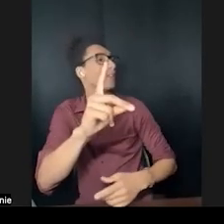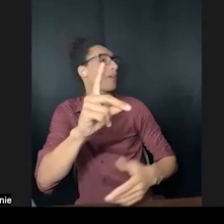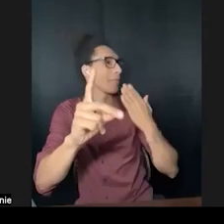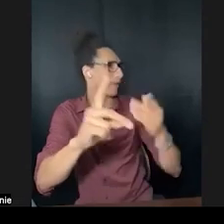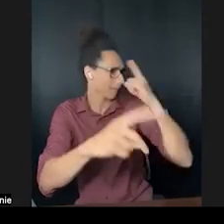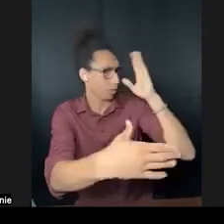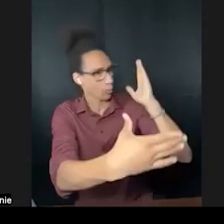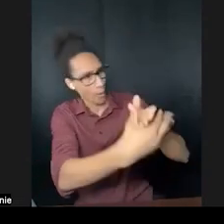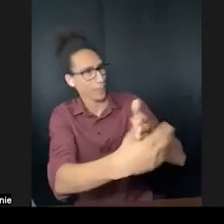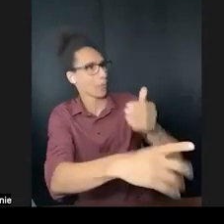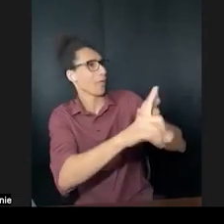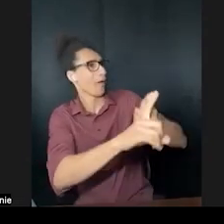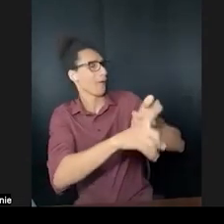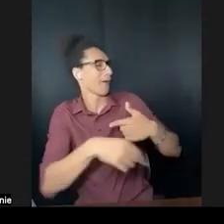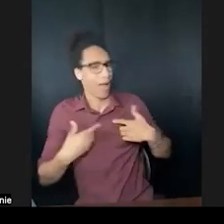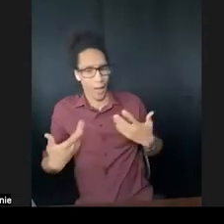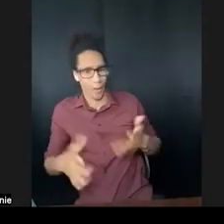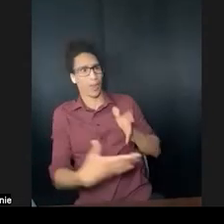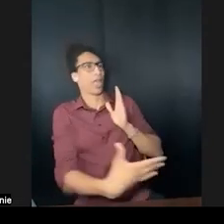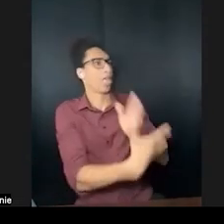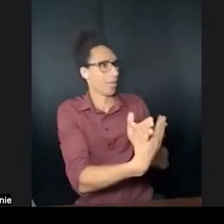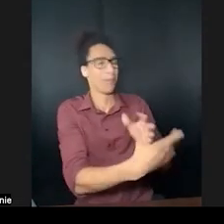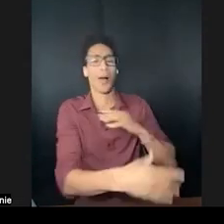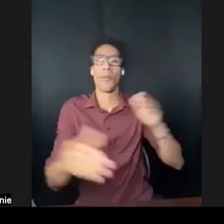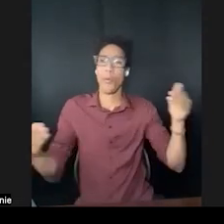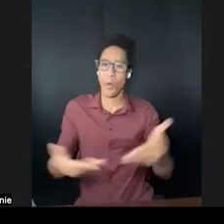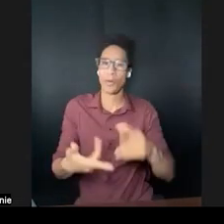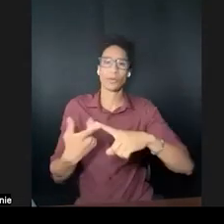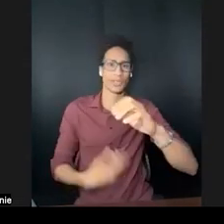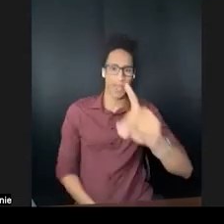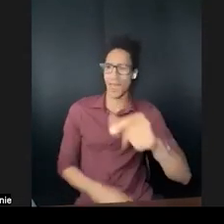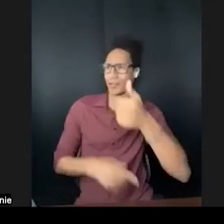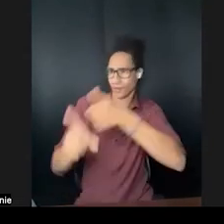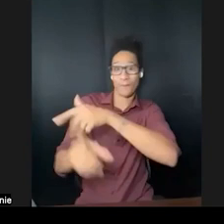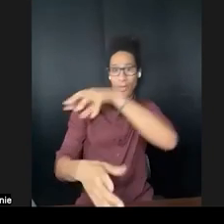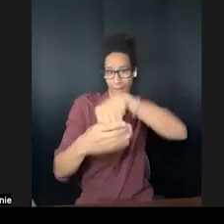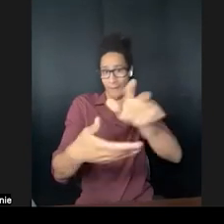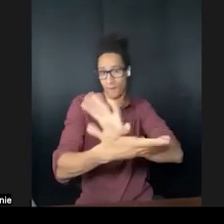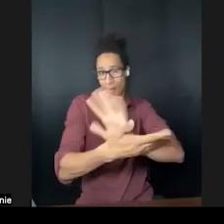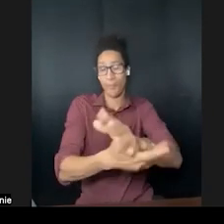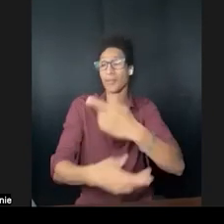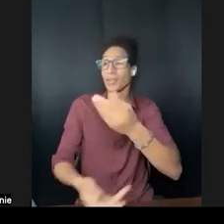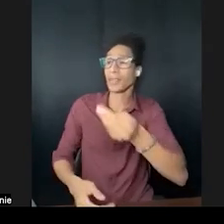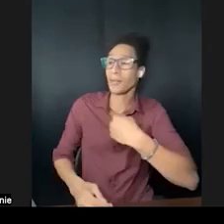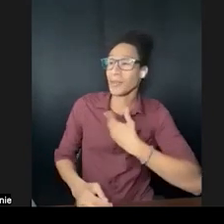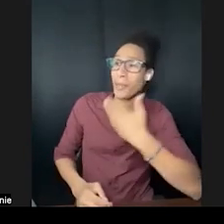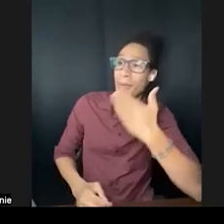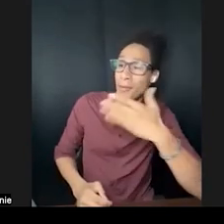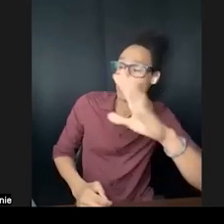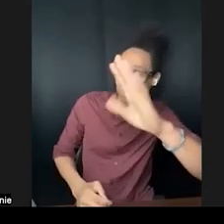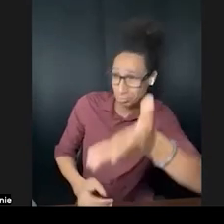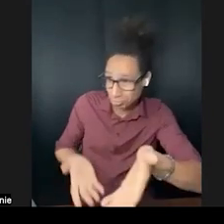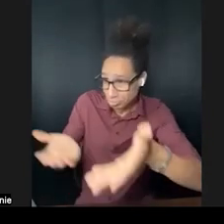do it. I want to welcome Chad Hall, who is featured in the film. If you could just give us a quick greeting, Chad. And thank you again